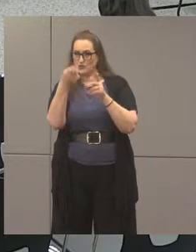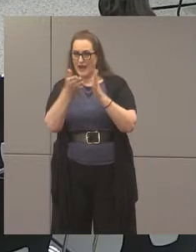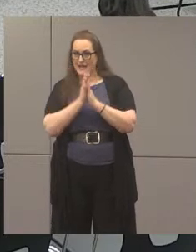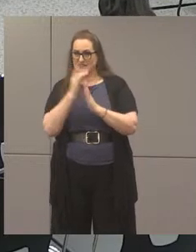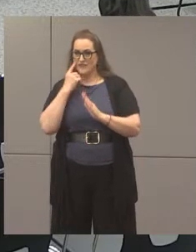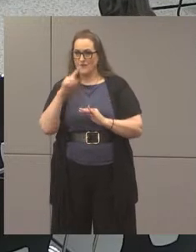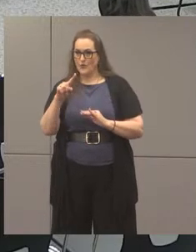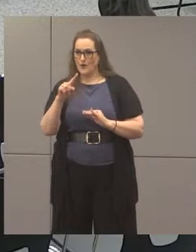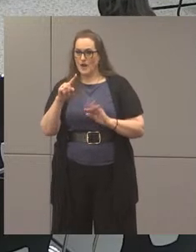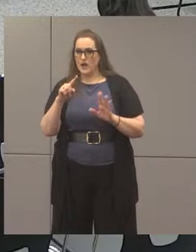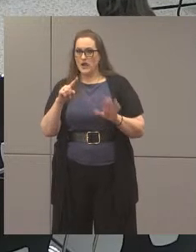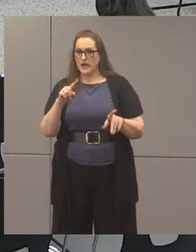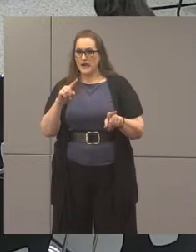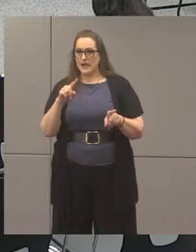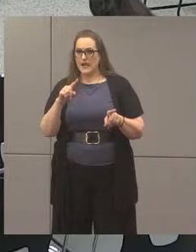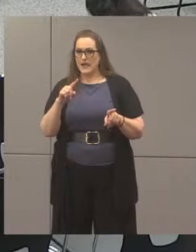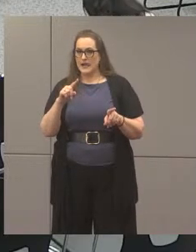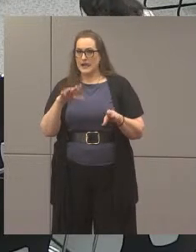for